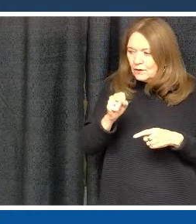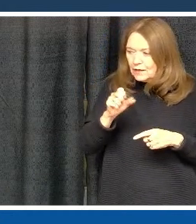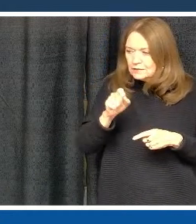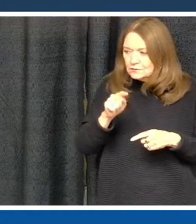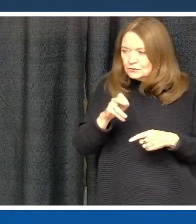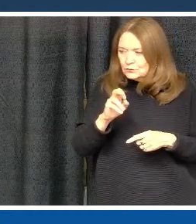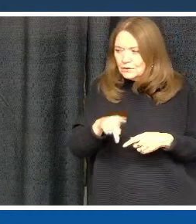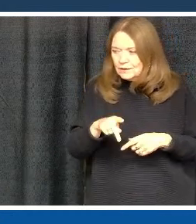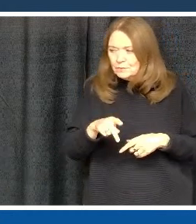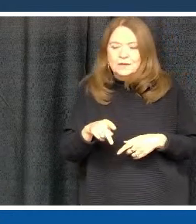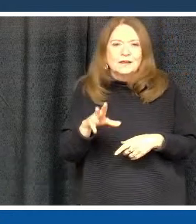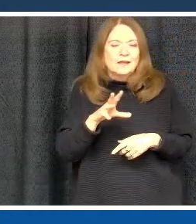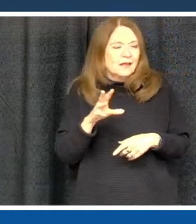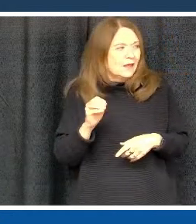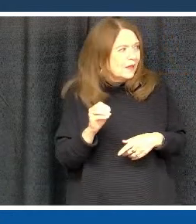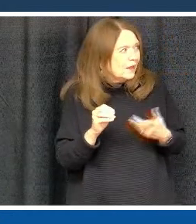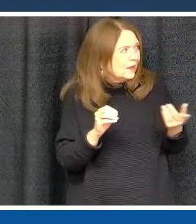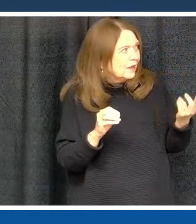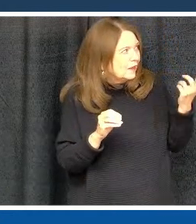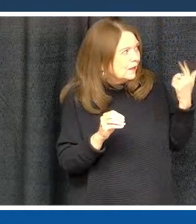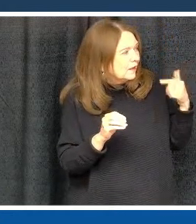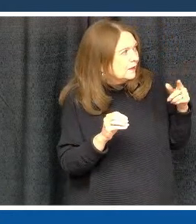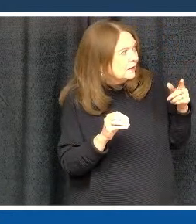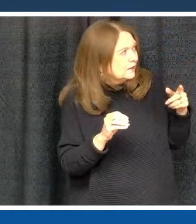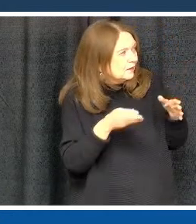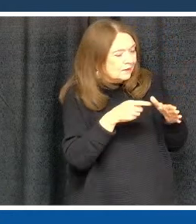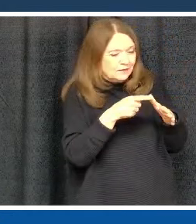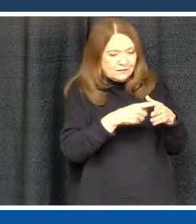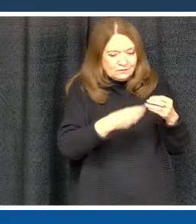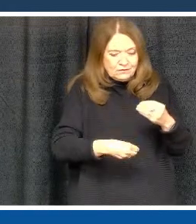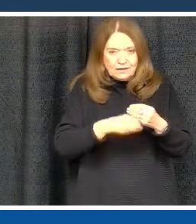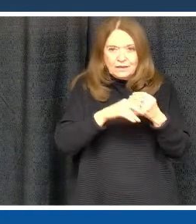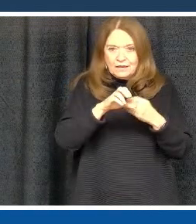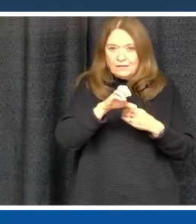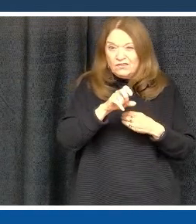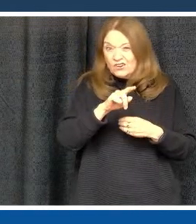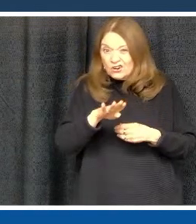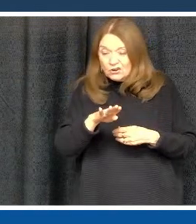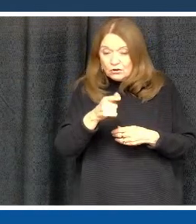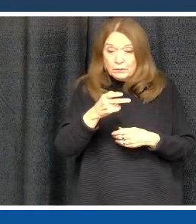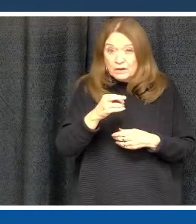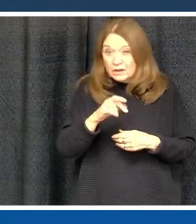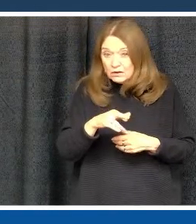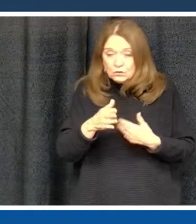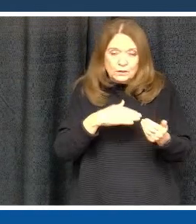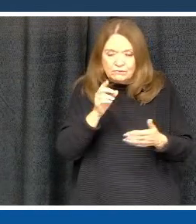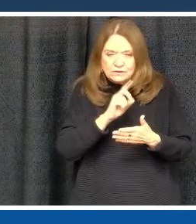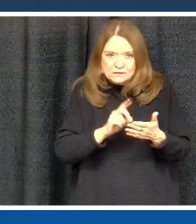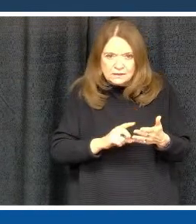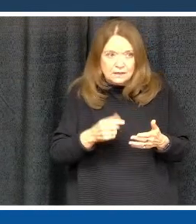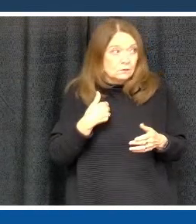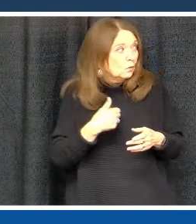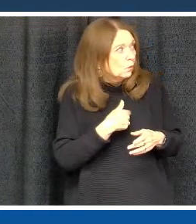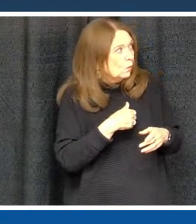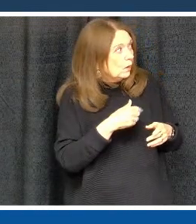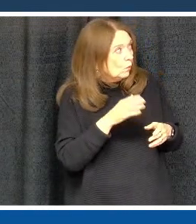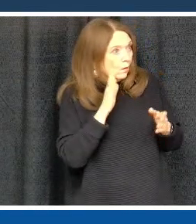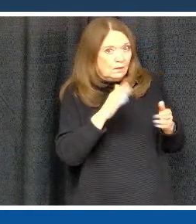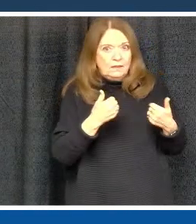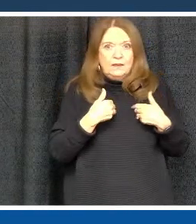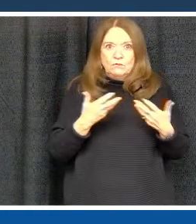sidewalk. I've left some space there for extruded curb and gutter, whatever the design comes up with. What do we end up with? Well, we've got a